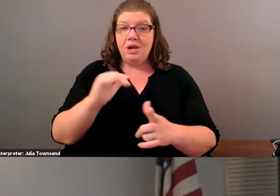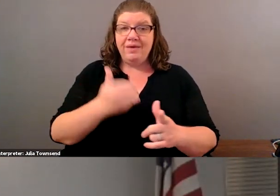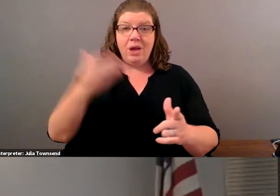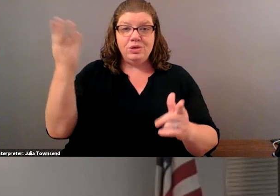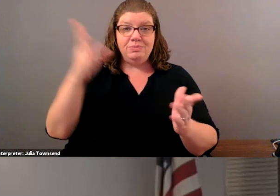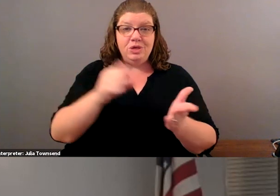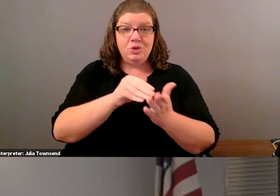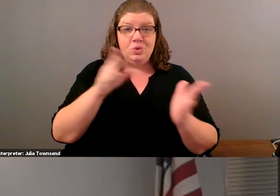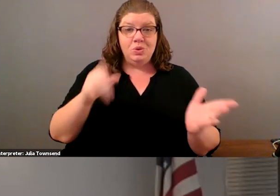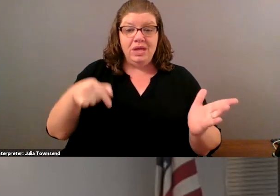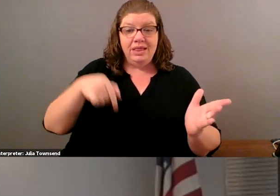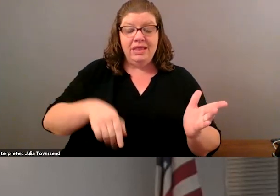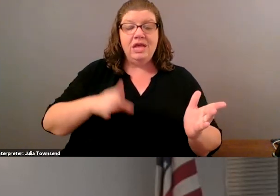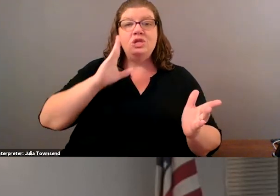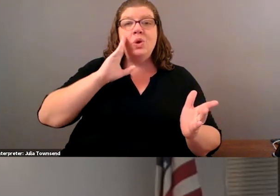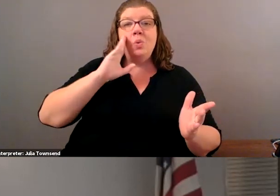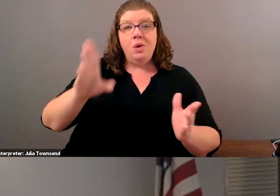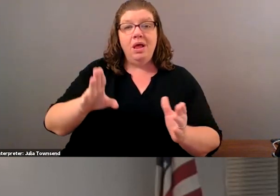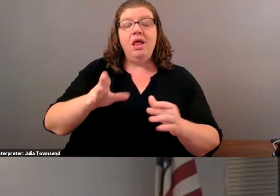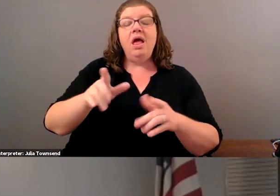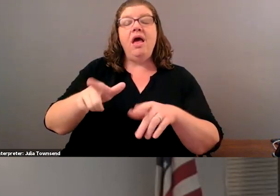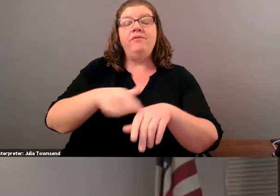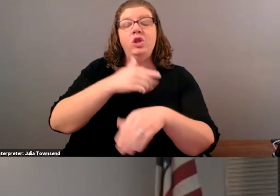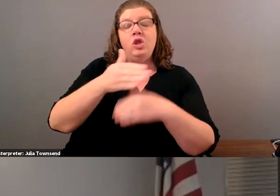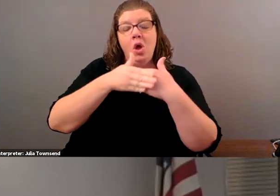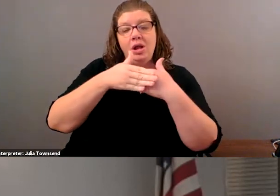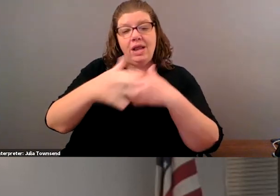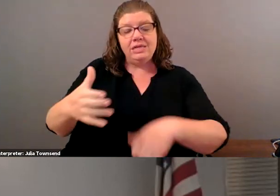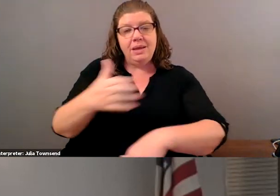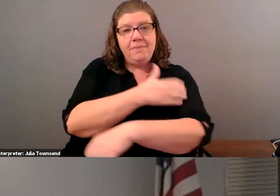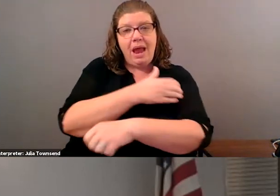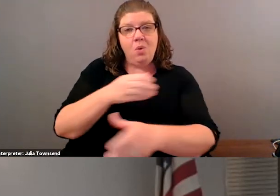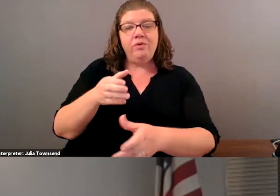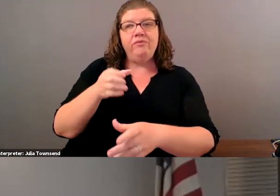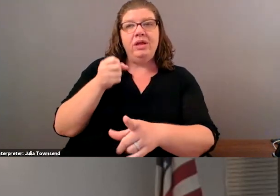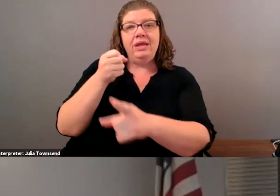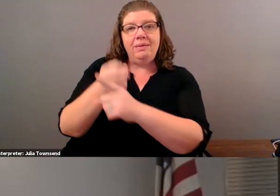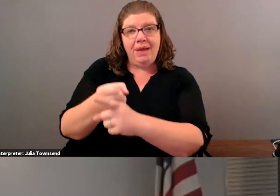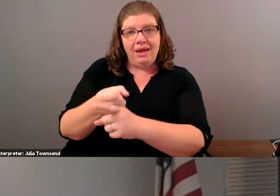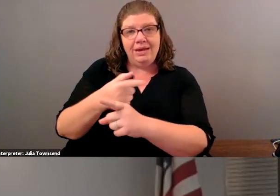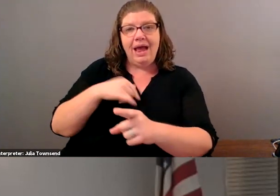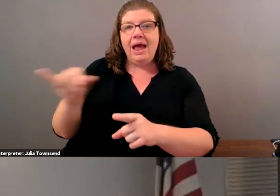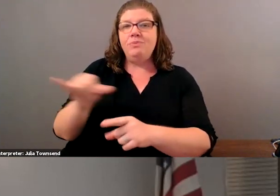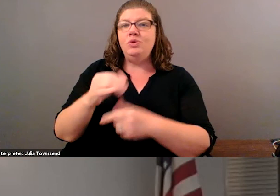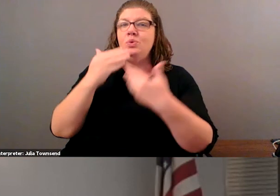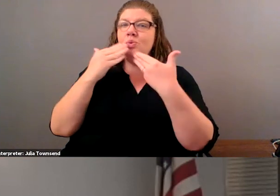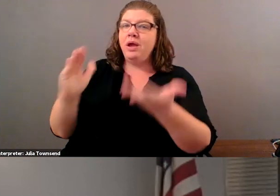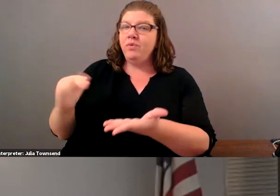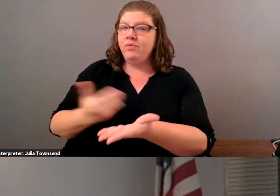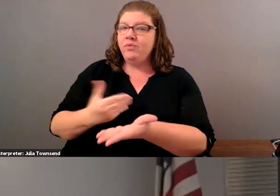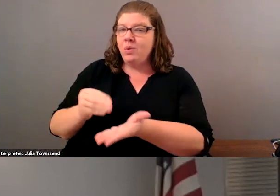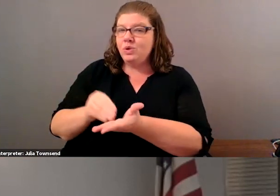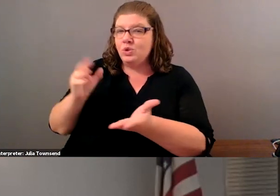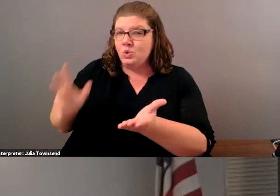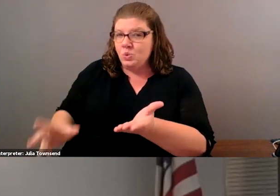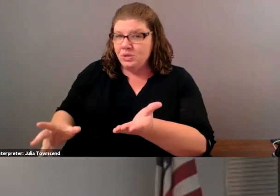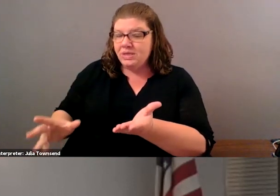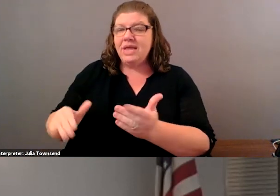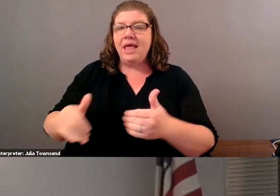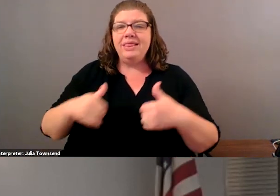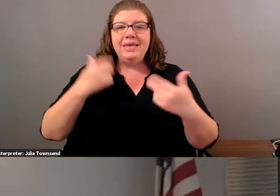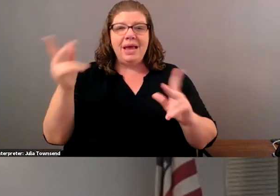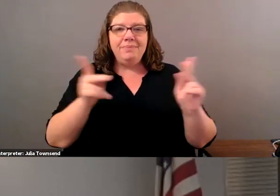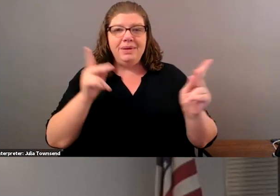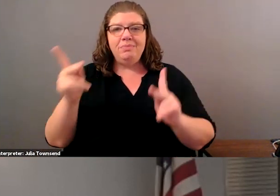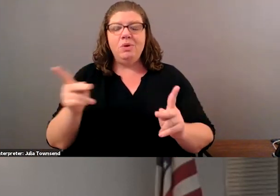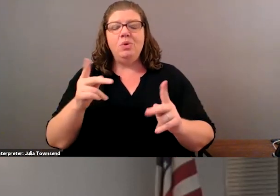this will have long-lasting, powerful impact. And I, too, am grateful to our students and all the young people who